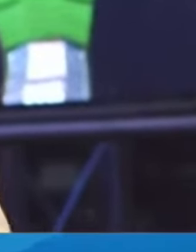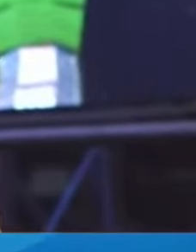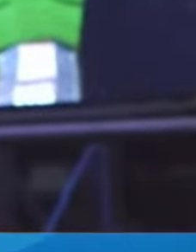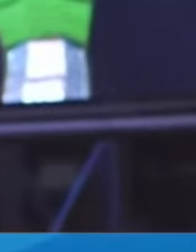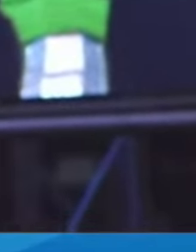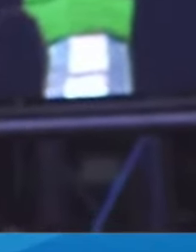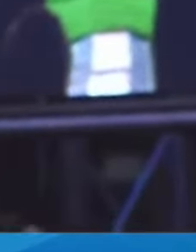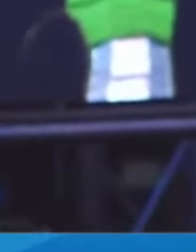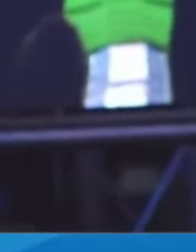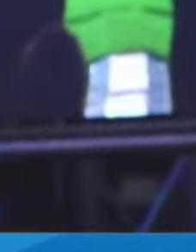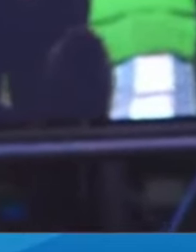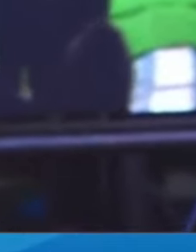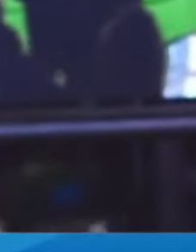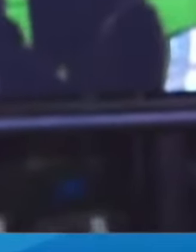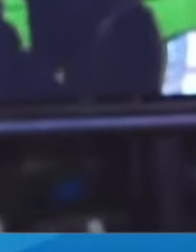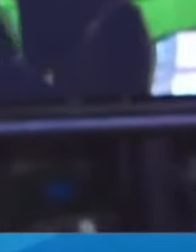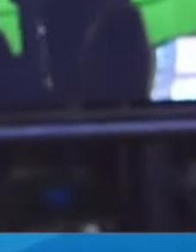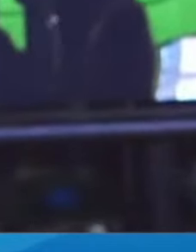lift your voices